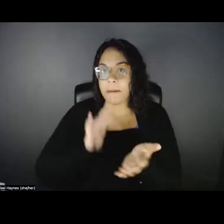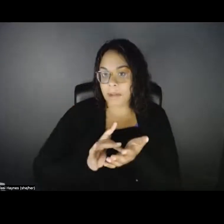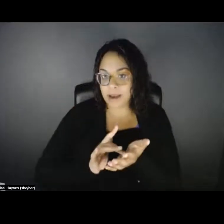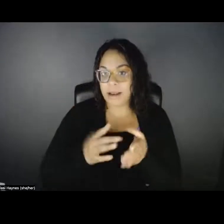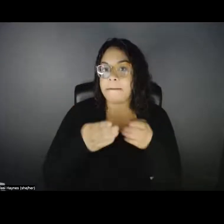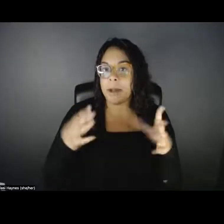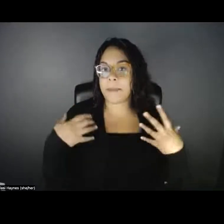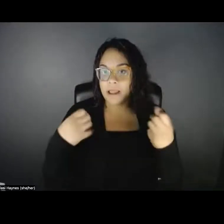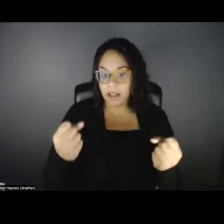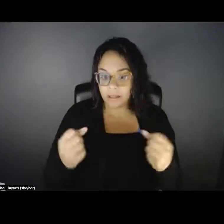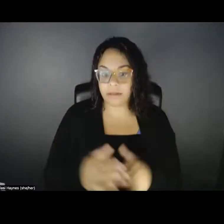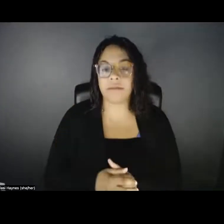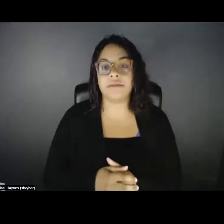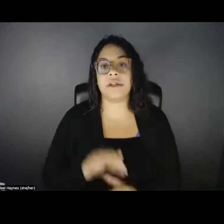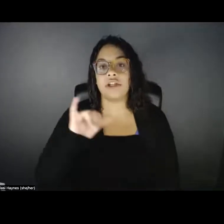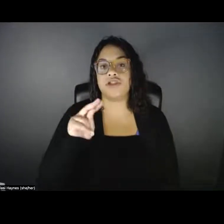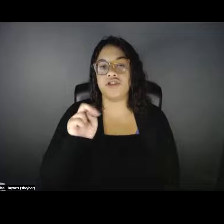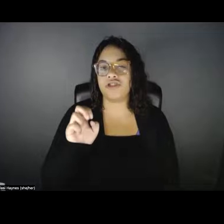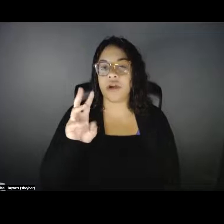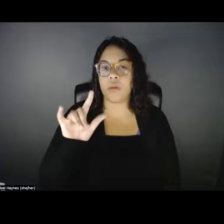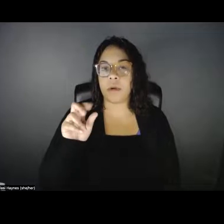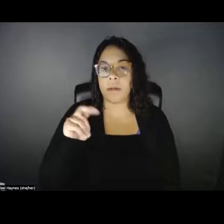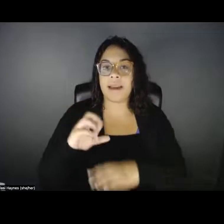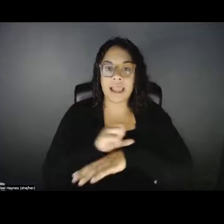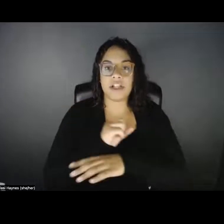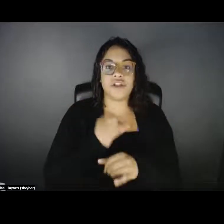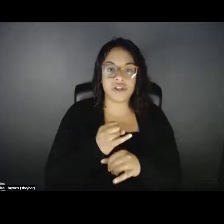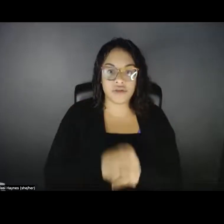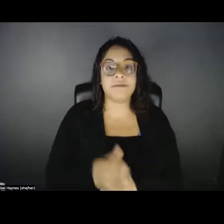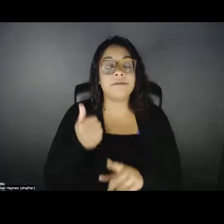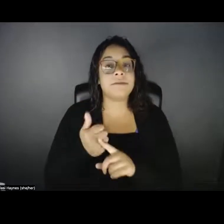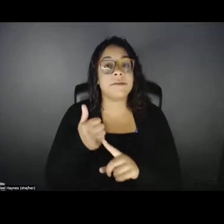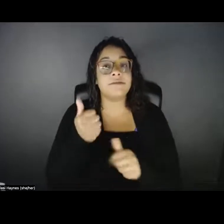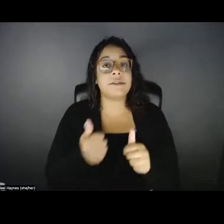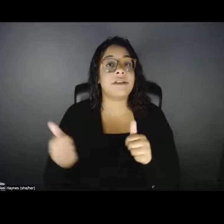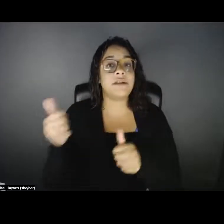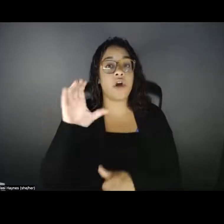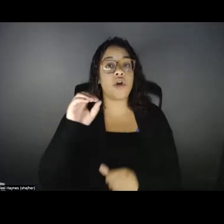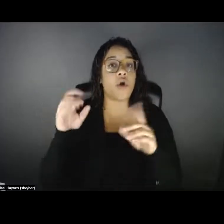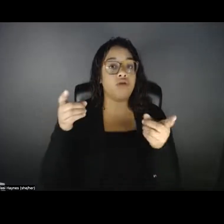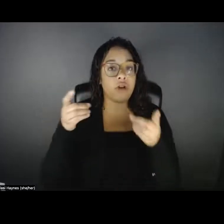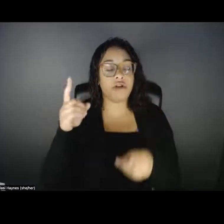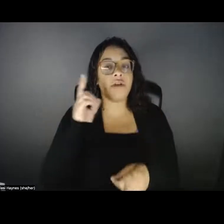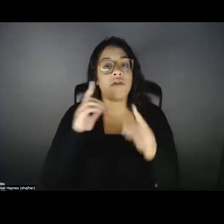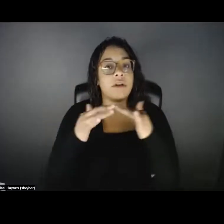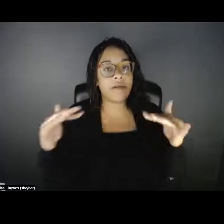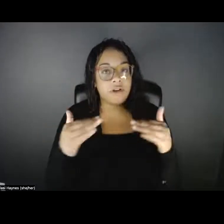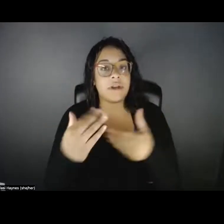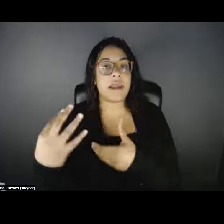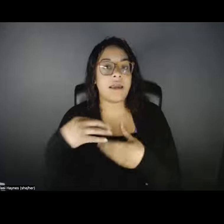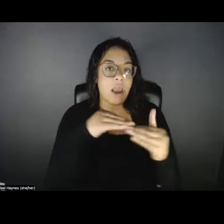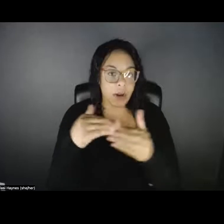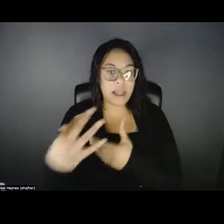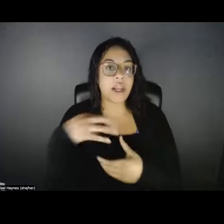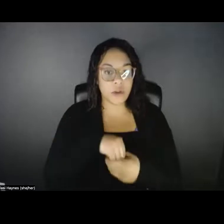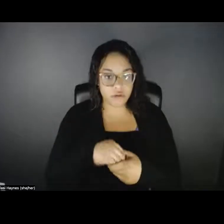the James Wilmot Cancer Institute. He is a division co-director of diversity, equity, and inclusion